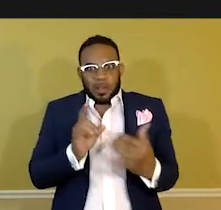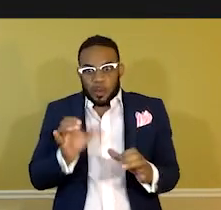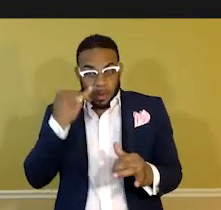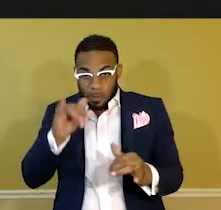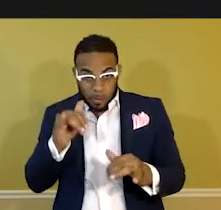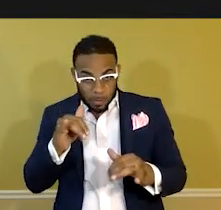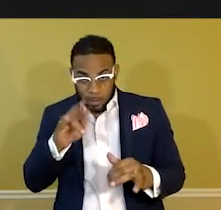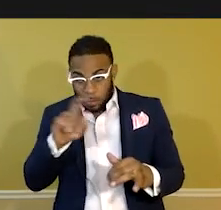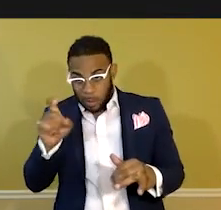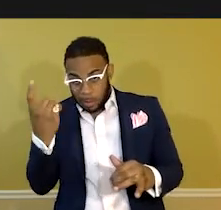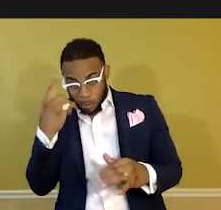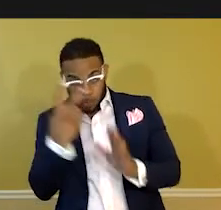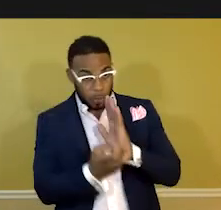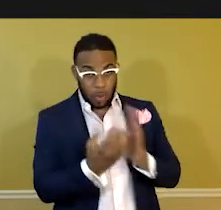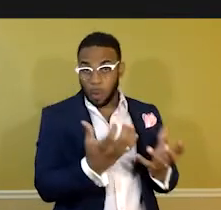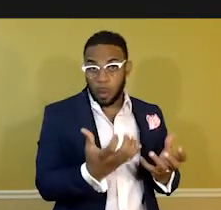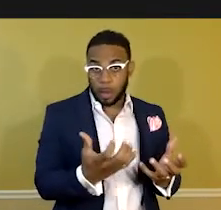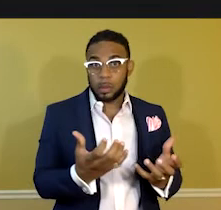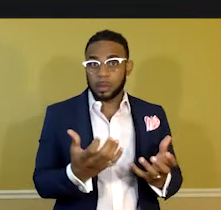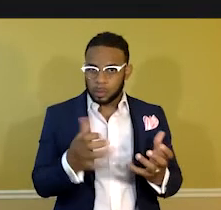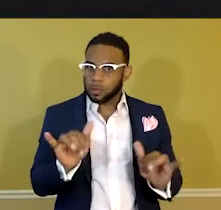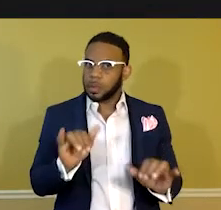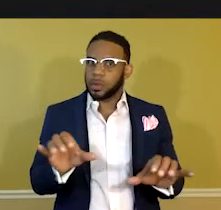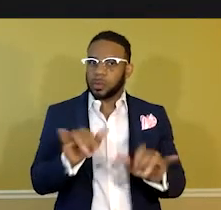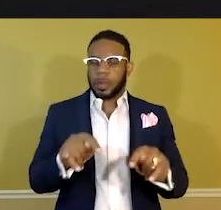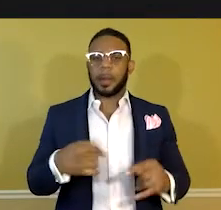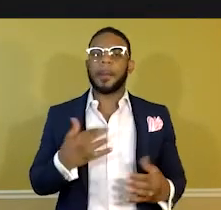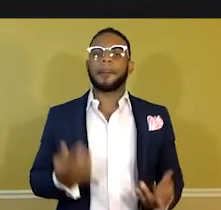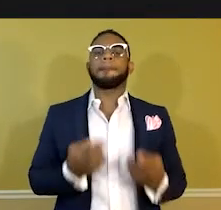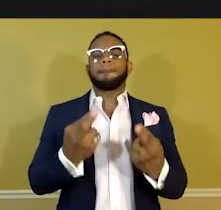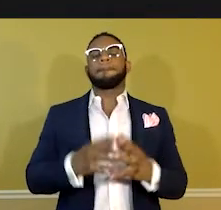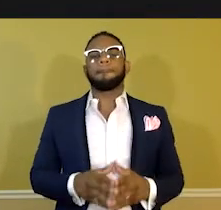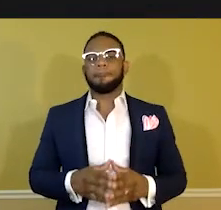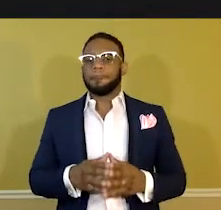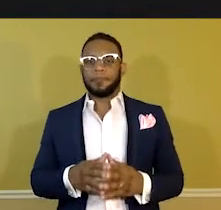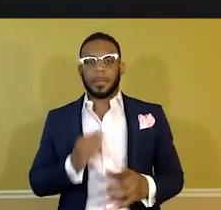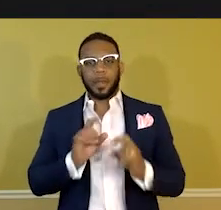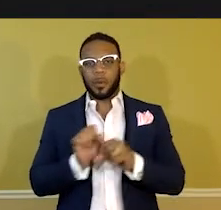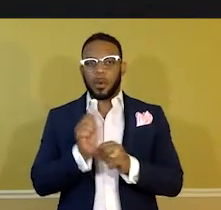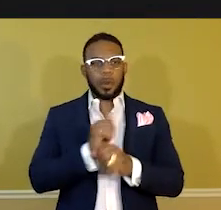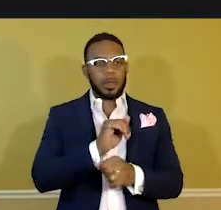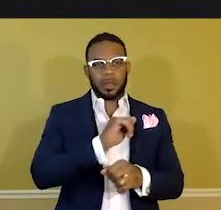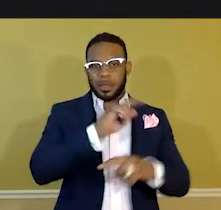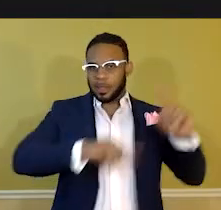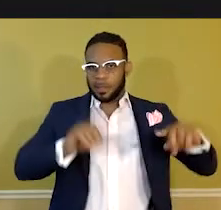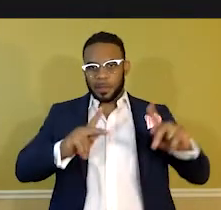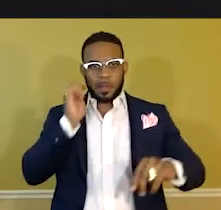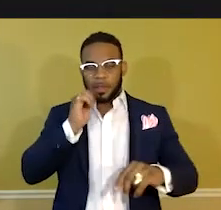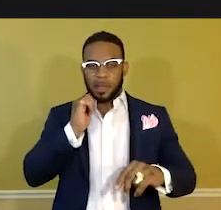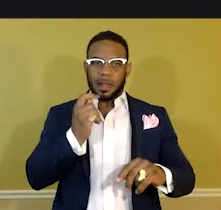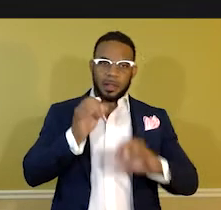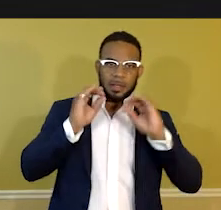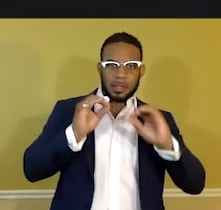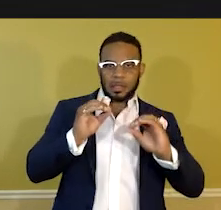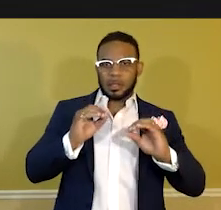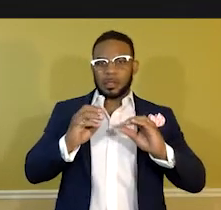UX is something that you want to get into, you can definitely get into it. I work with people every day. Did some teaching with